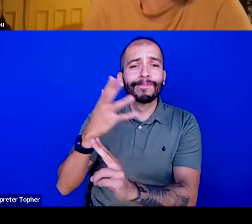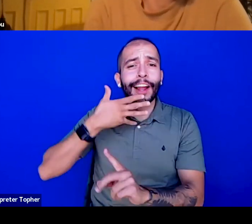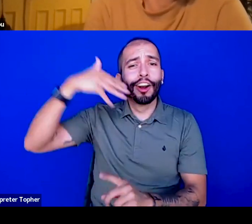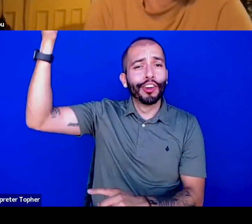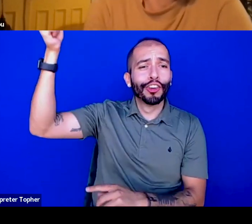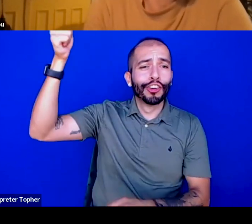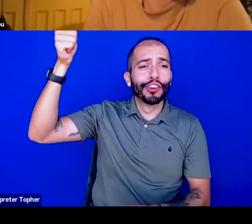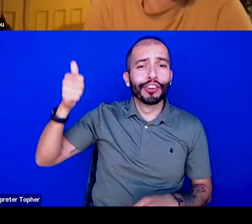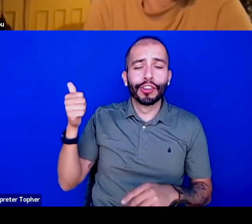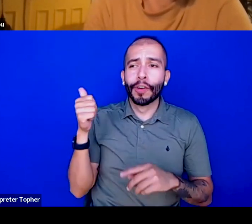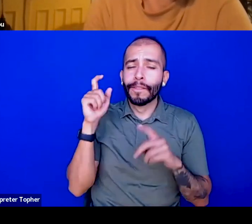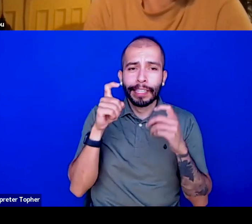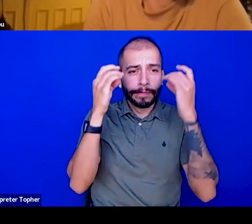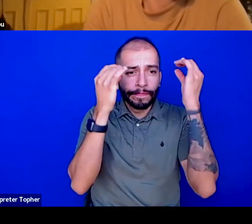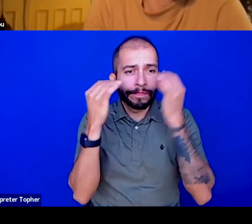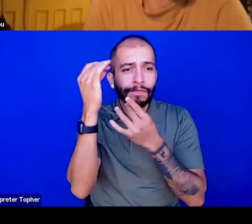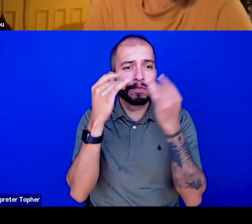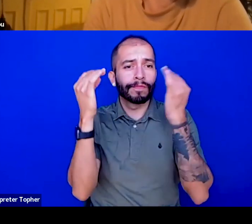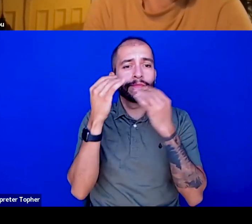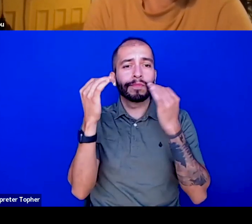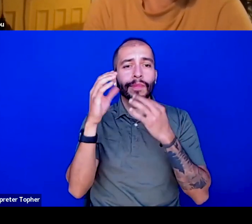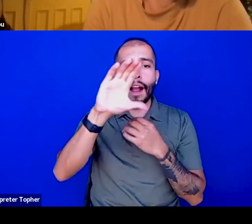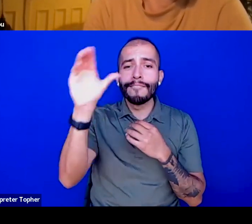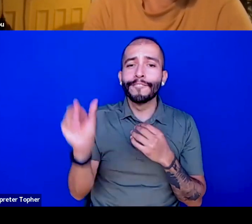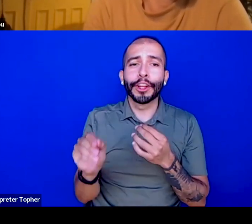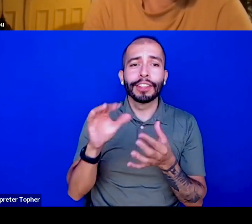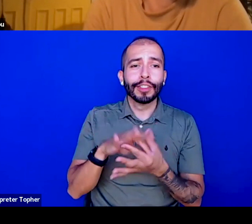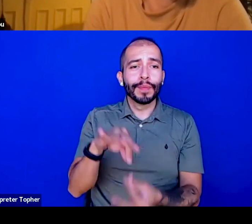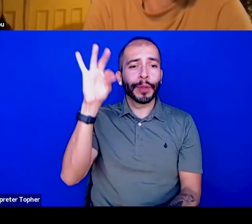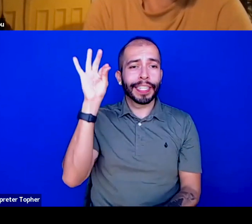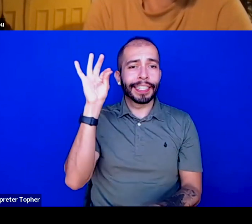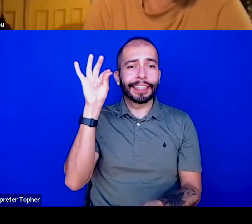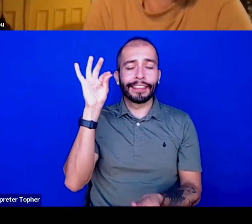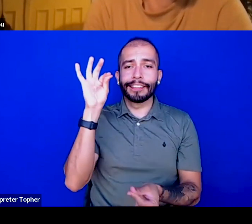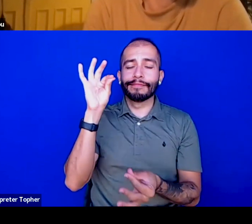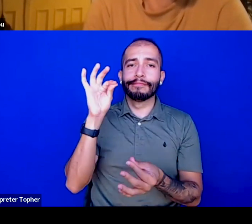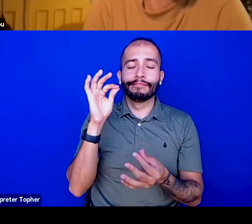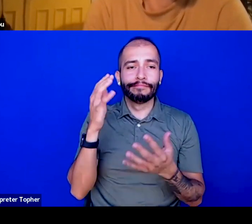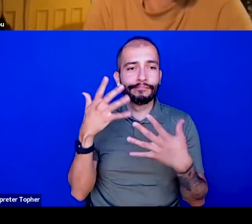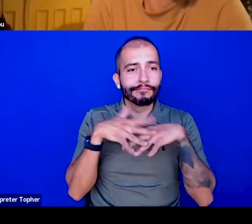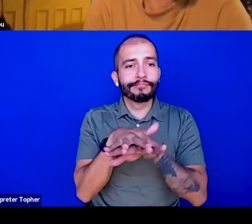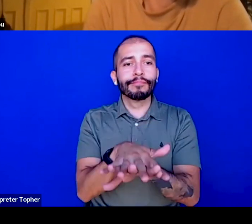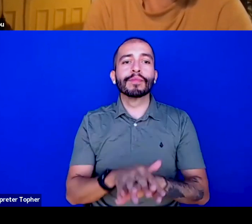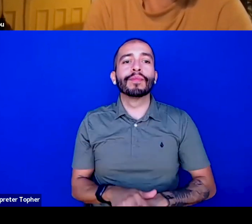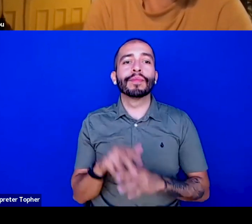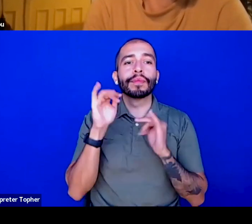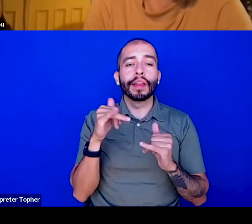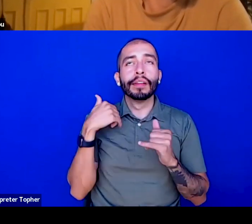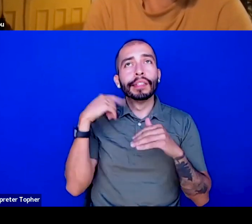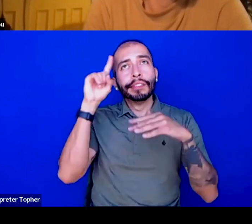I am really probably going to talk about a lot of things, but the things that are coming up for me right now are really